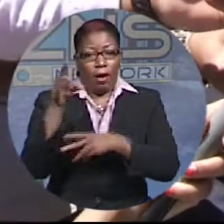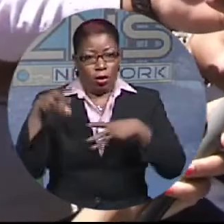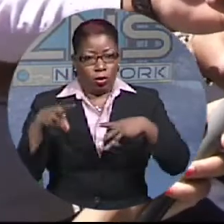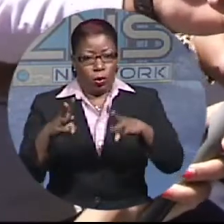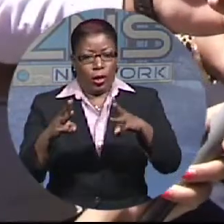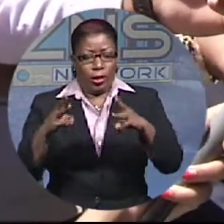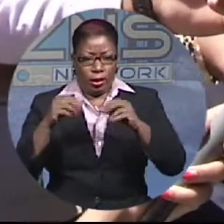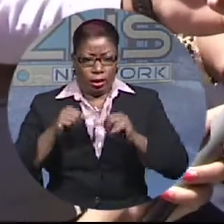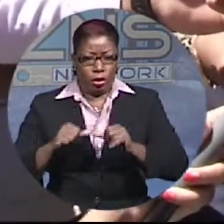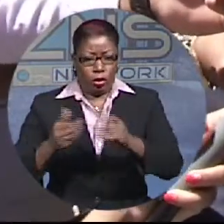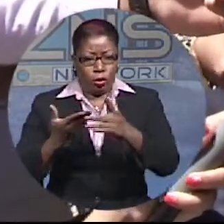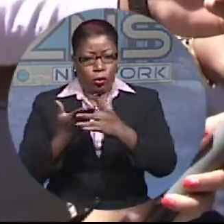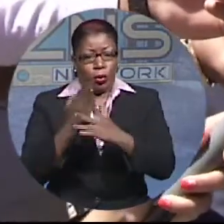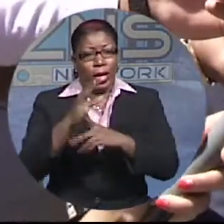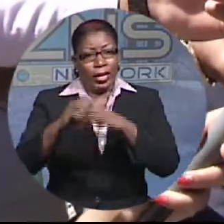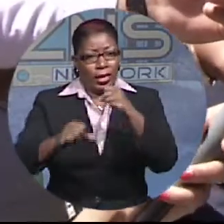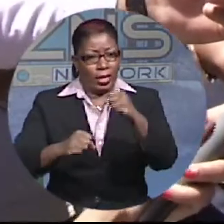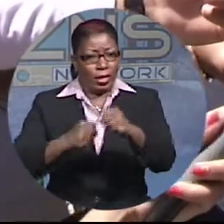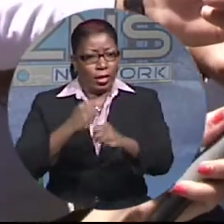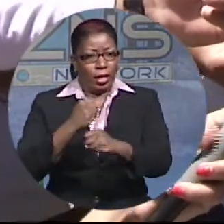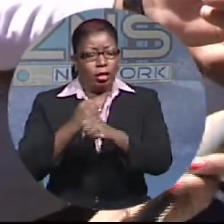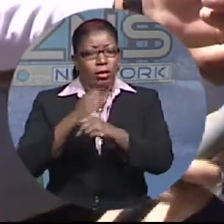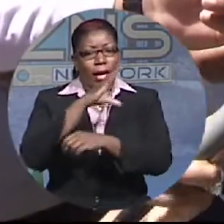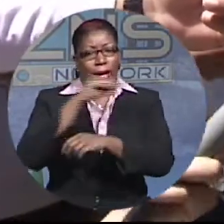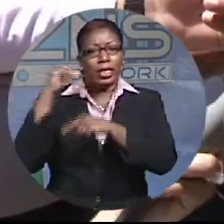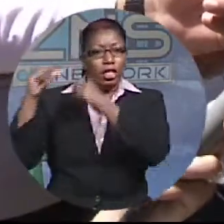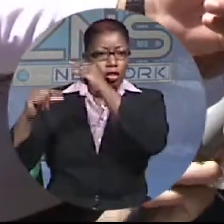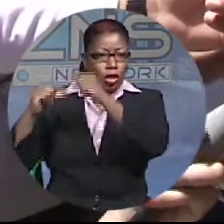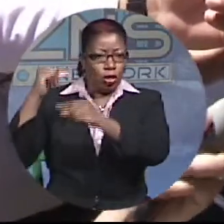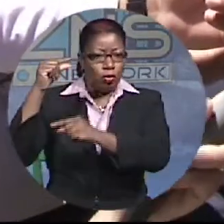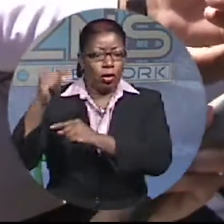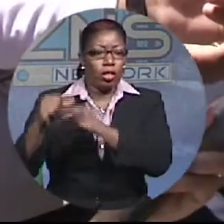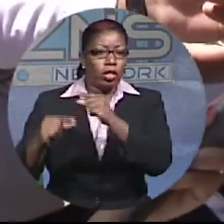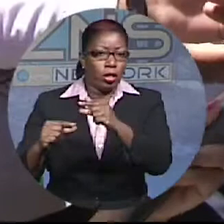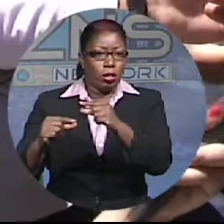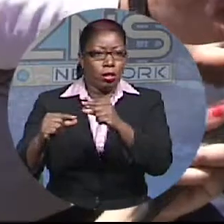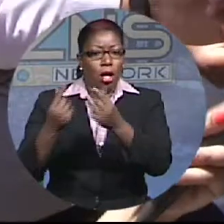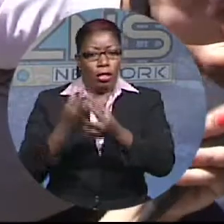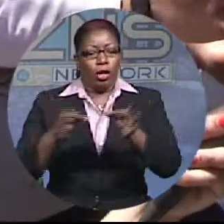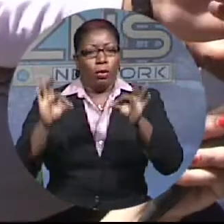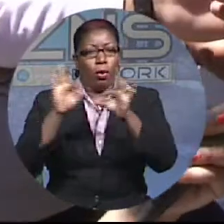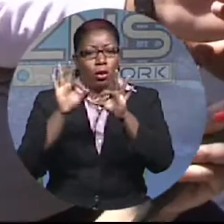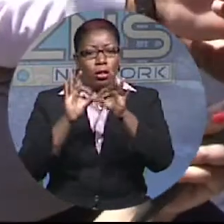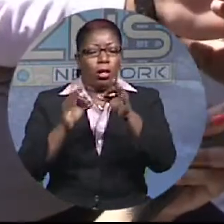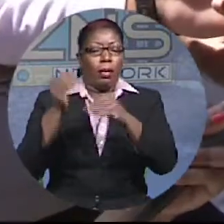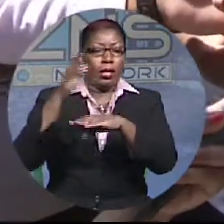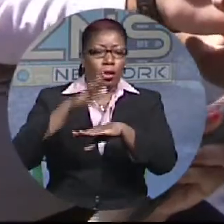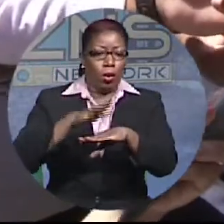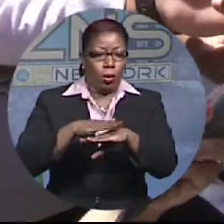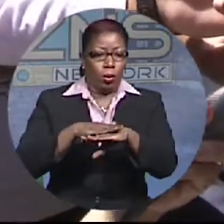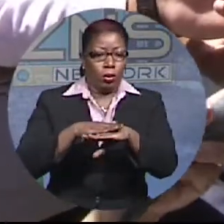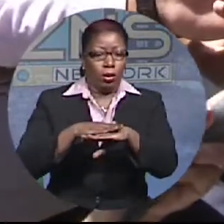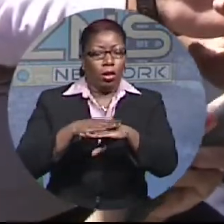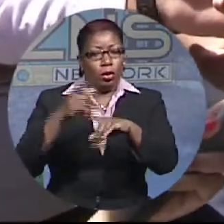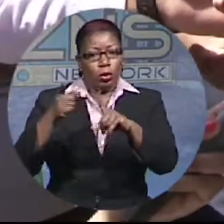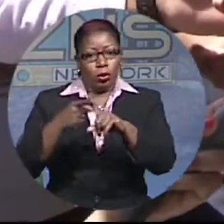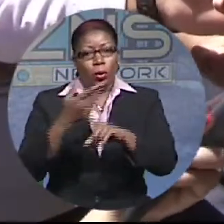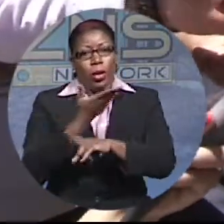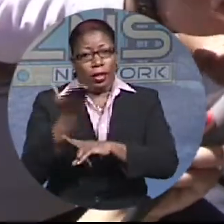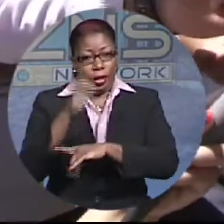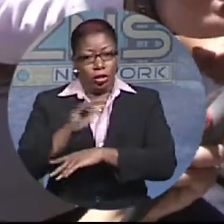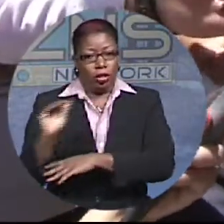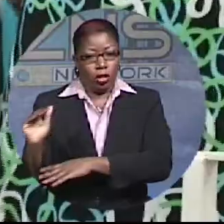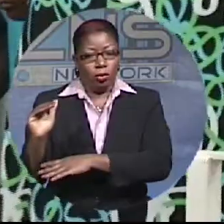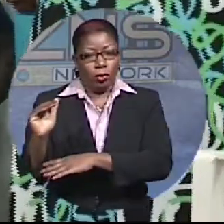the years and years and generations, right, the importance are passing on to children, right,